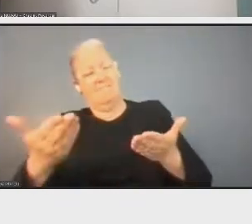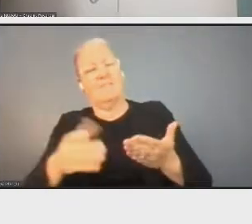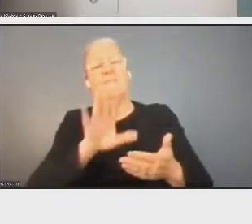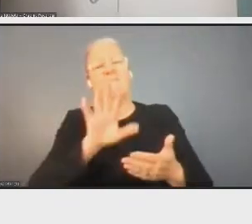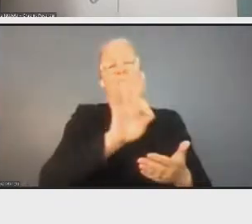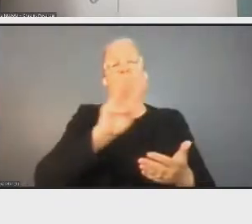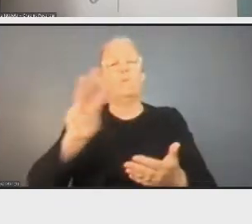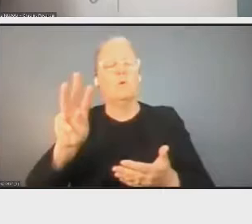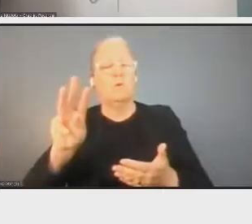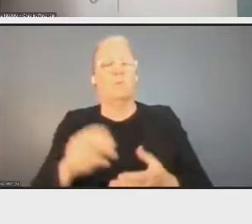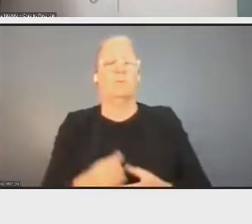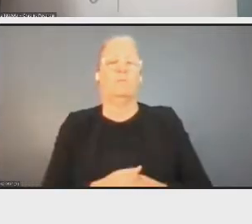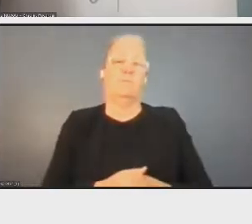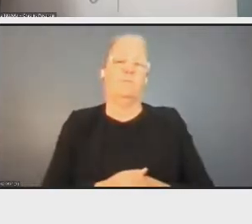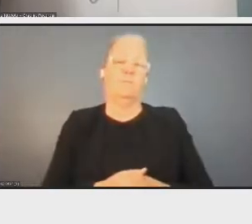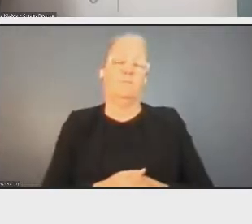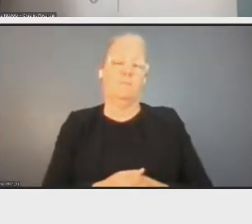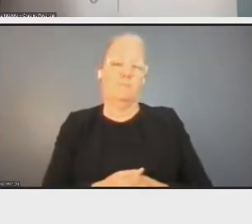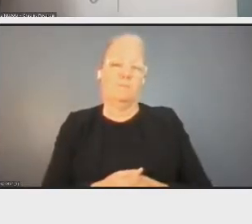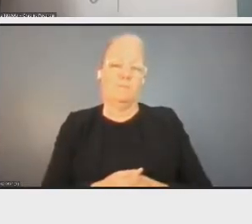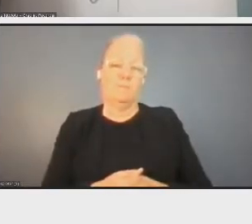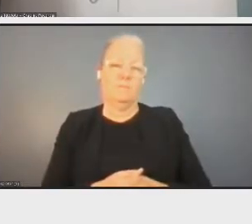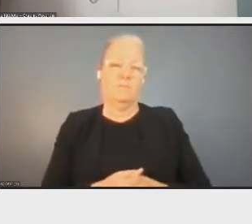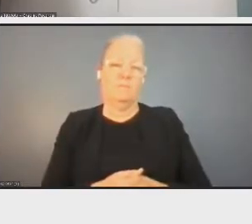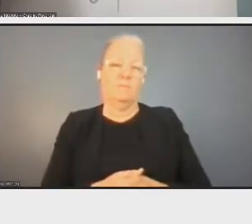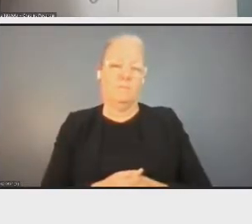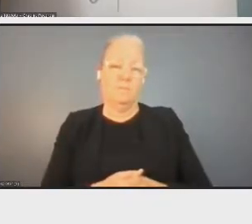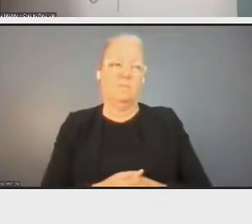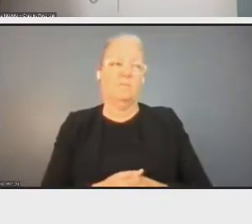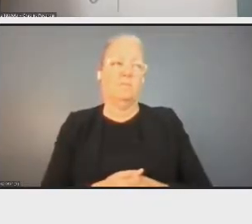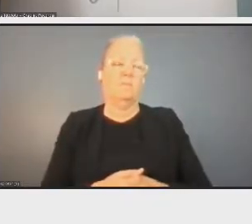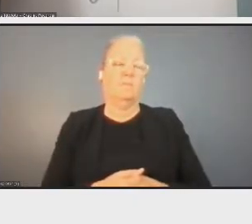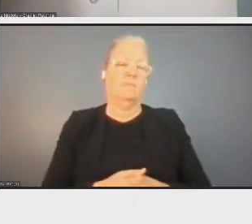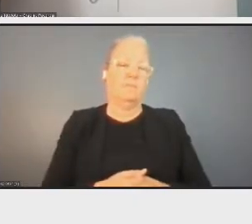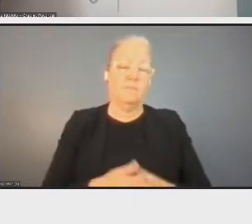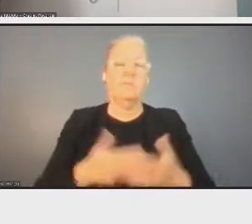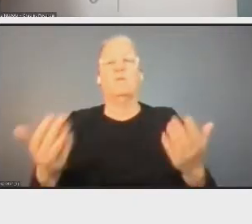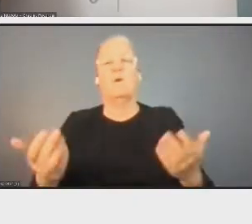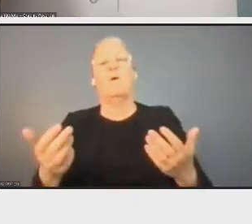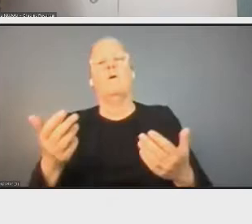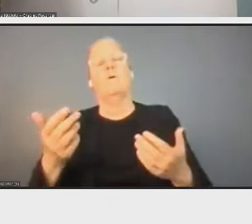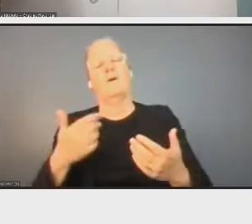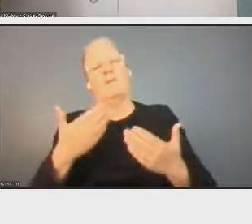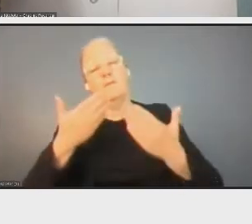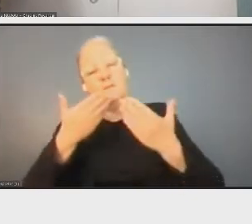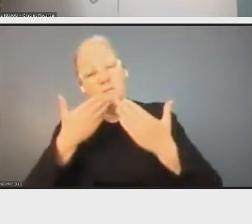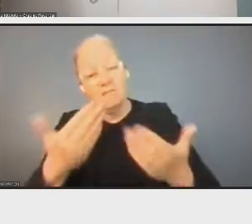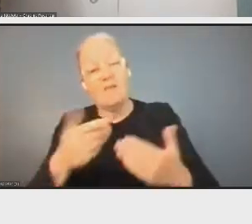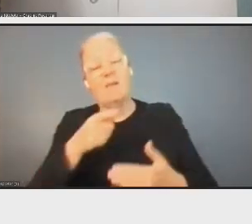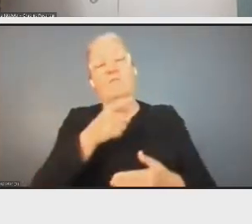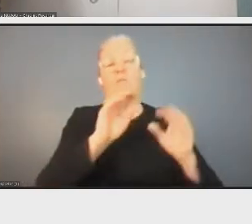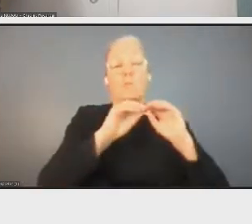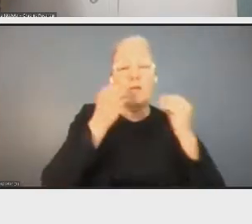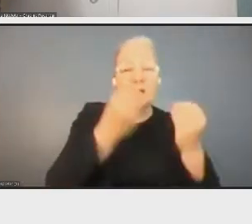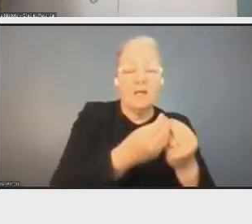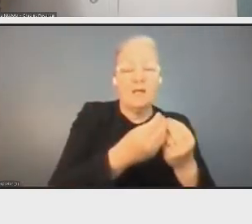exchanging. So after thanking the organization and give you